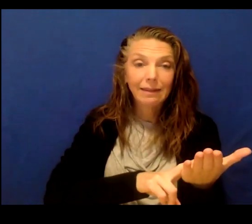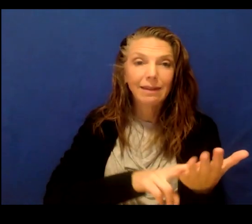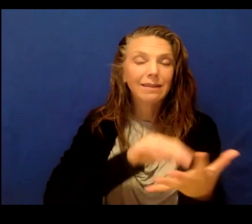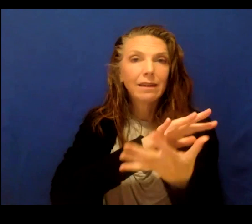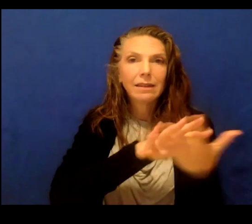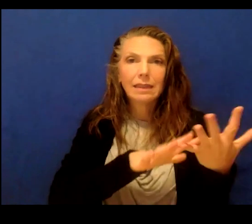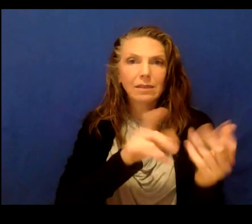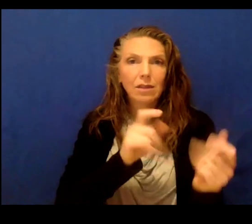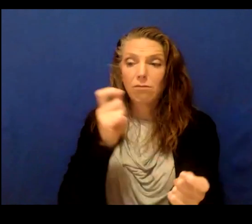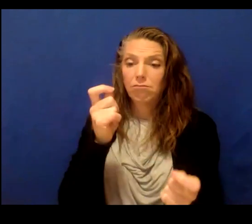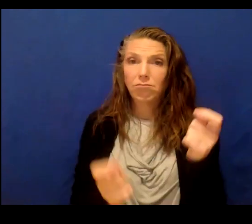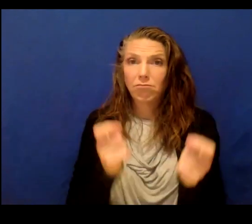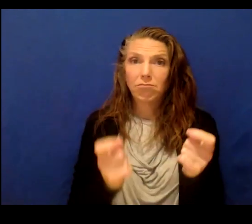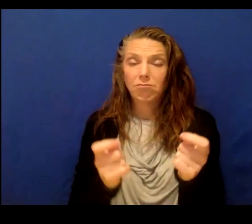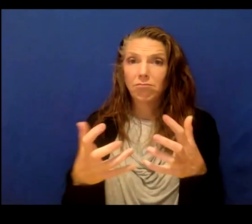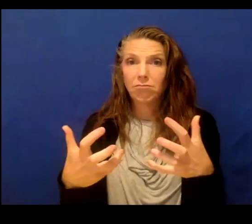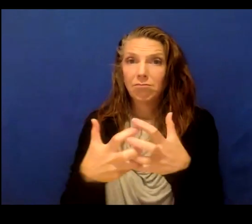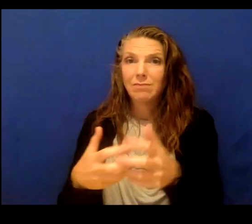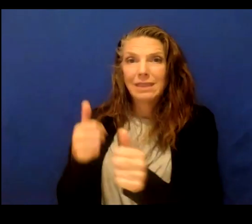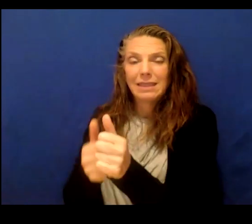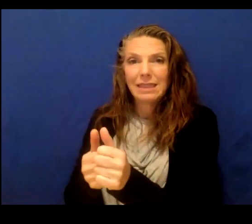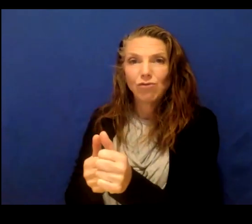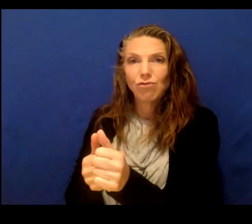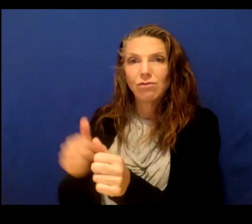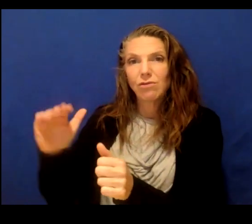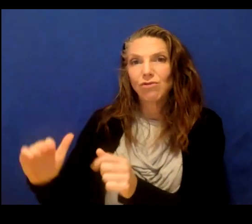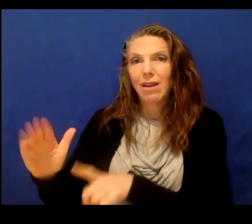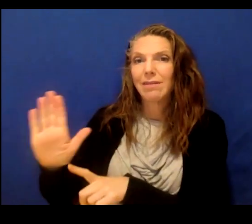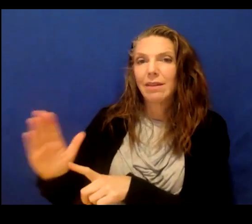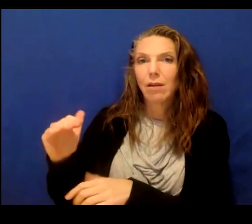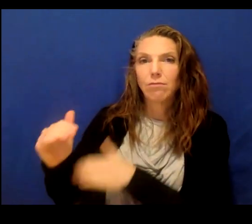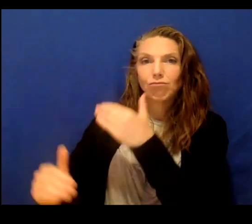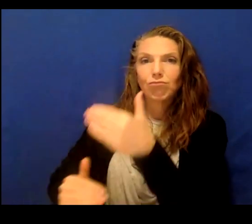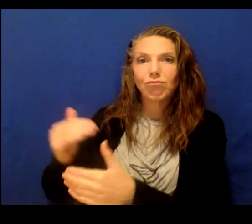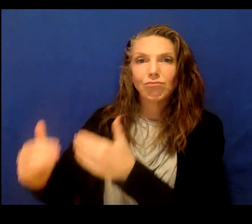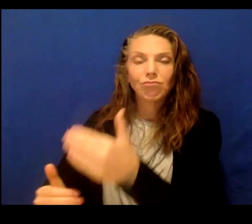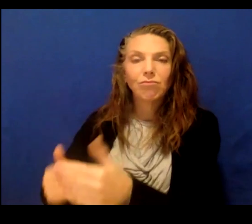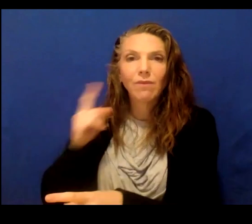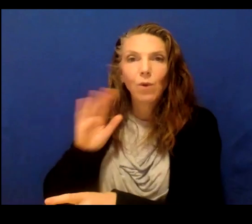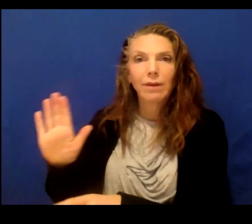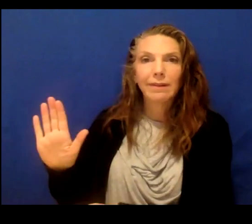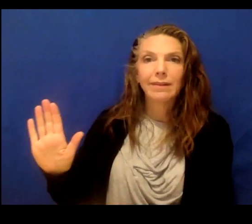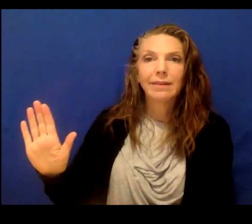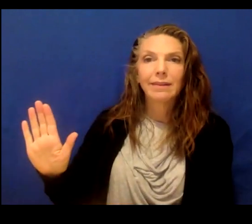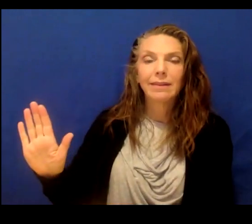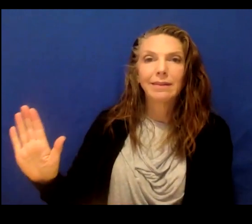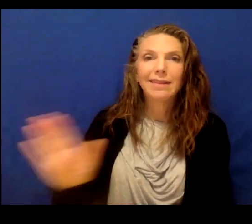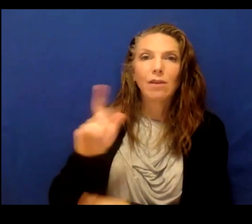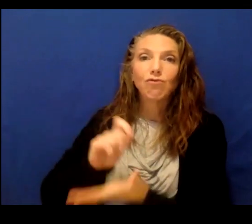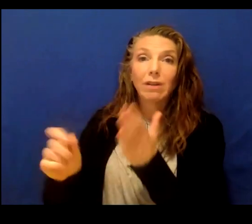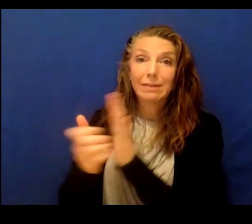are adapted to each child's individual progression of their